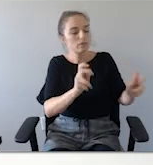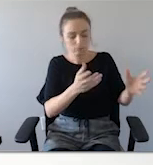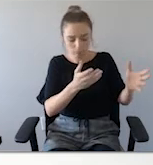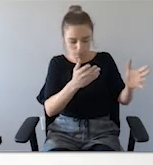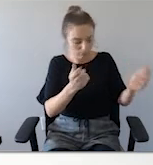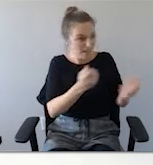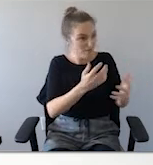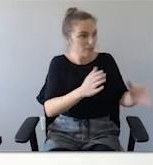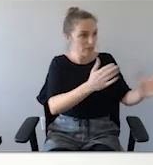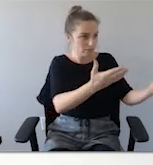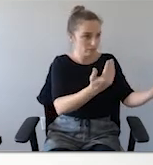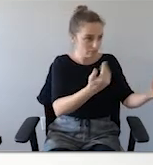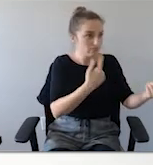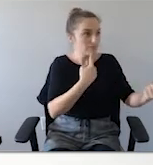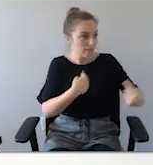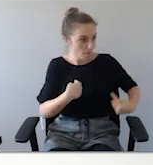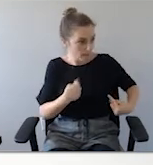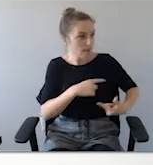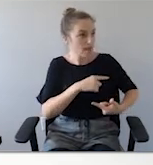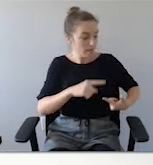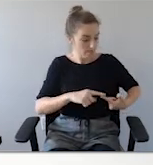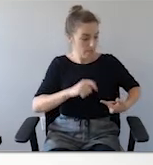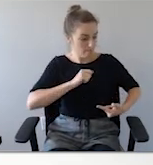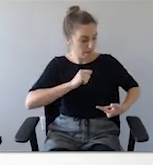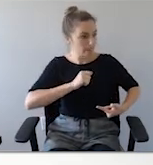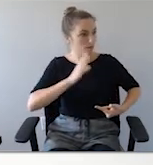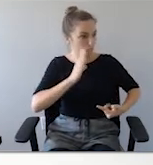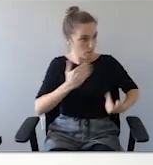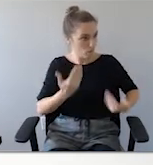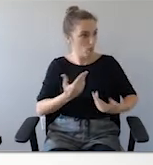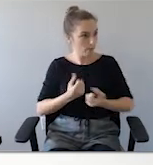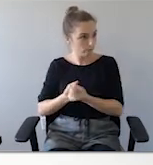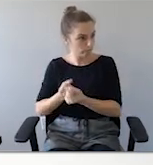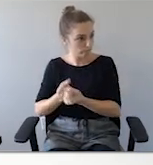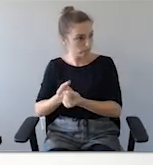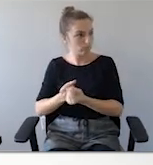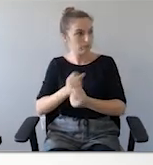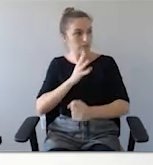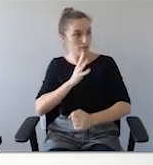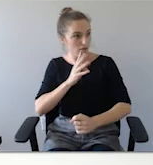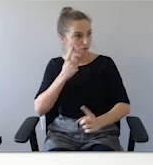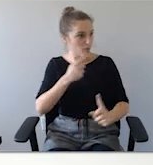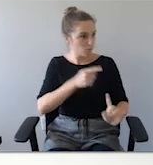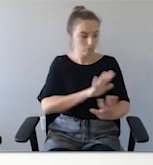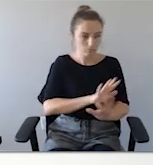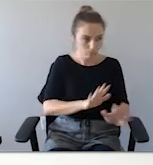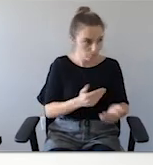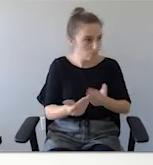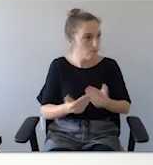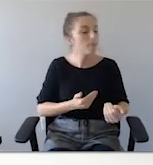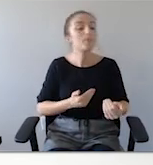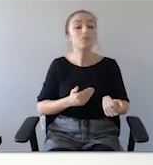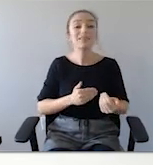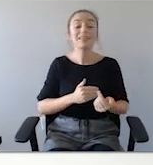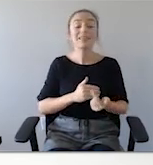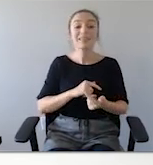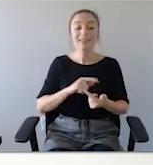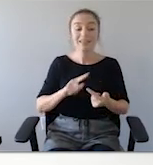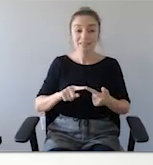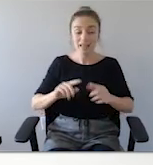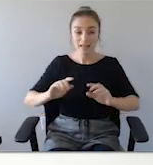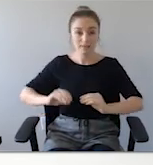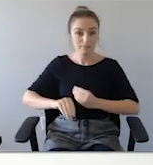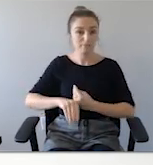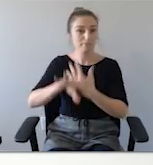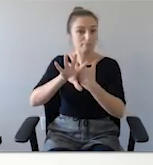she did. She regrouped. She let me do most of the talking, and then by just having someone with her, she was able